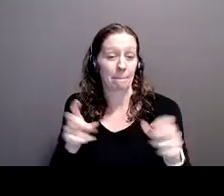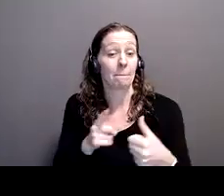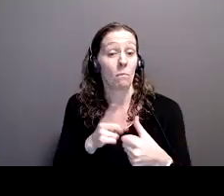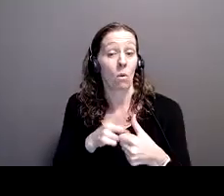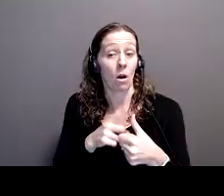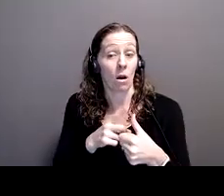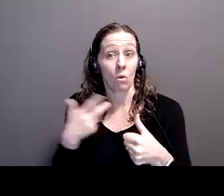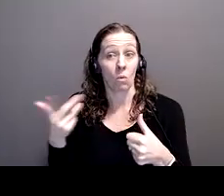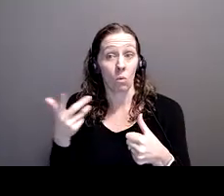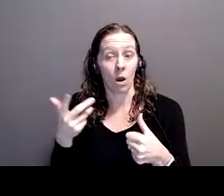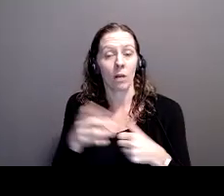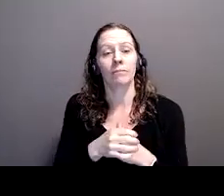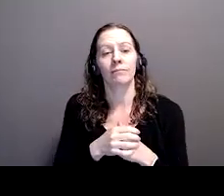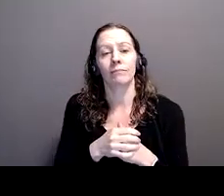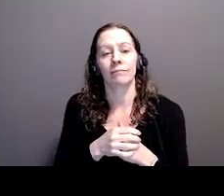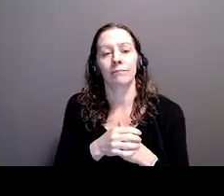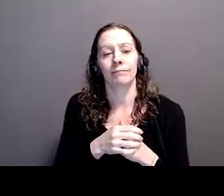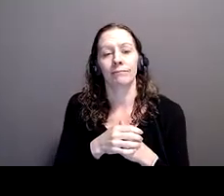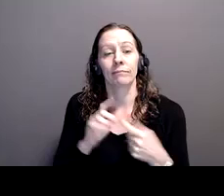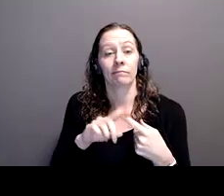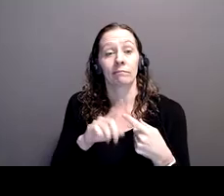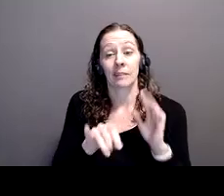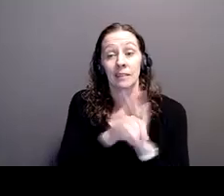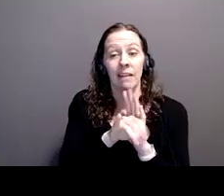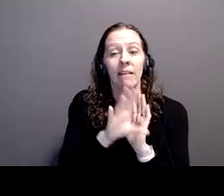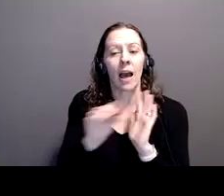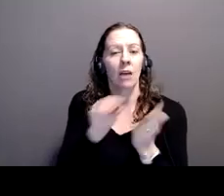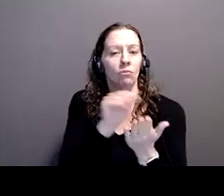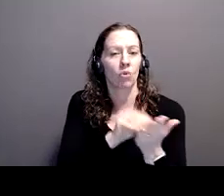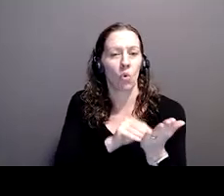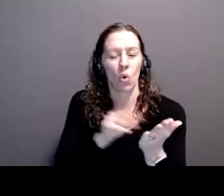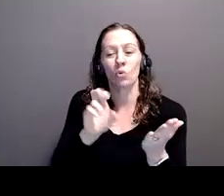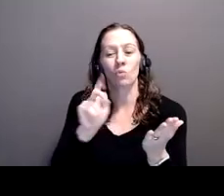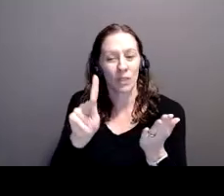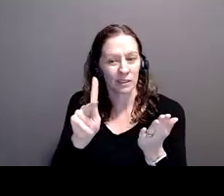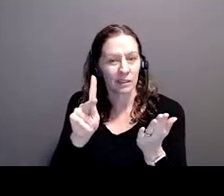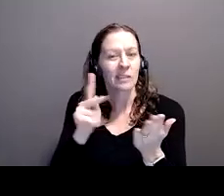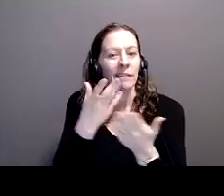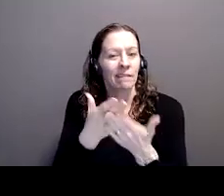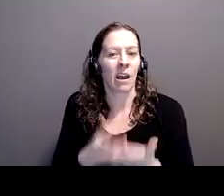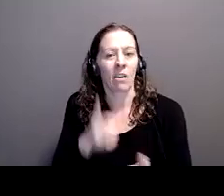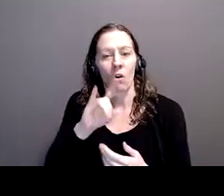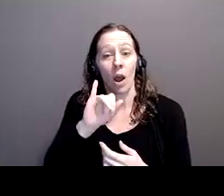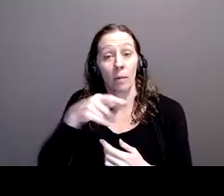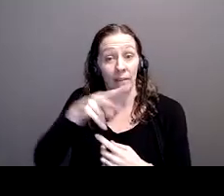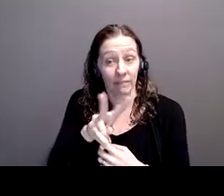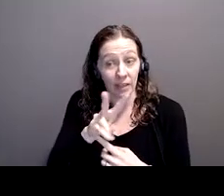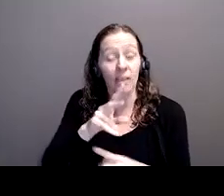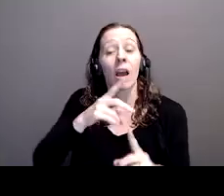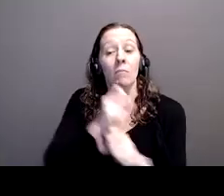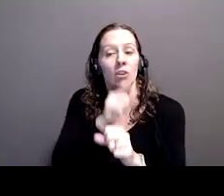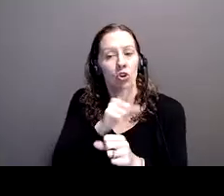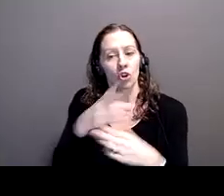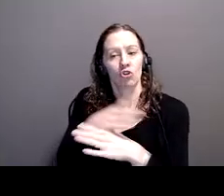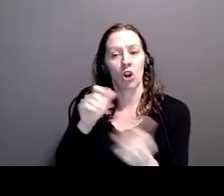identifying and recording risk factors for IPV, and then sharing that information between interdisciplinary teams. So it